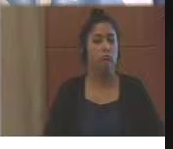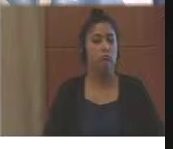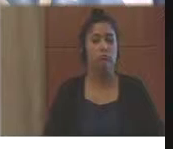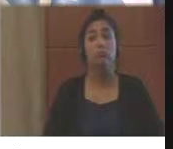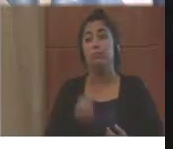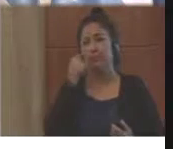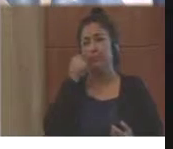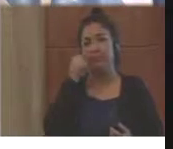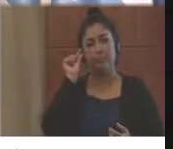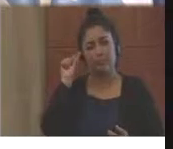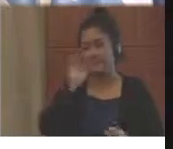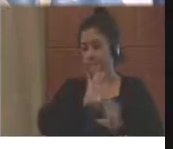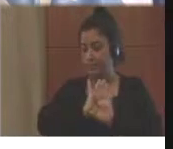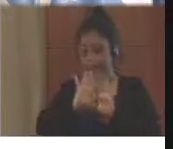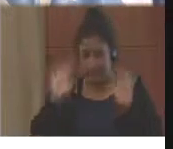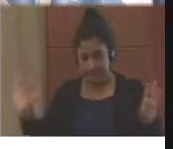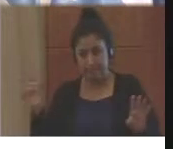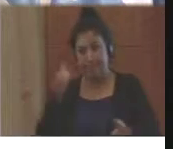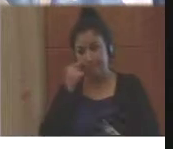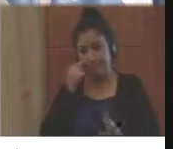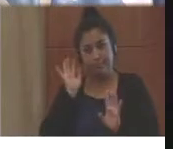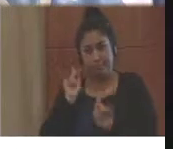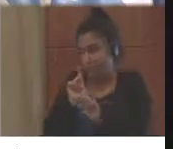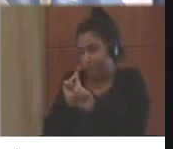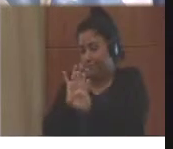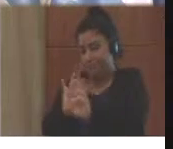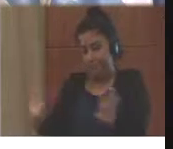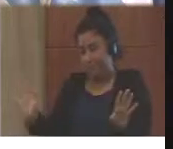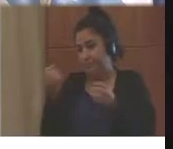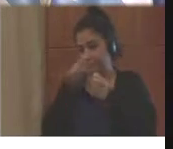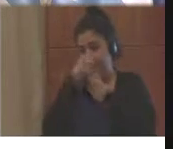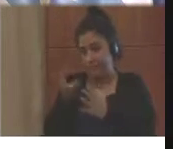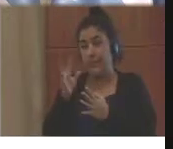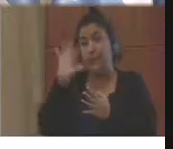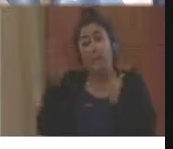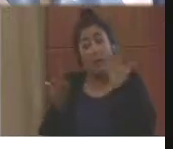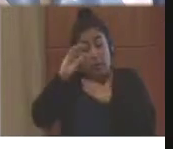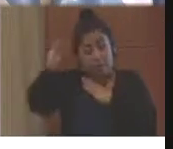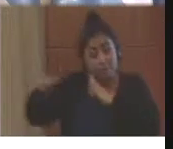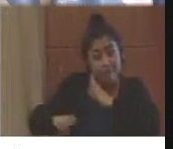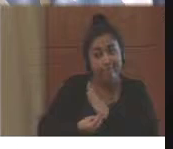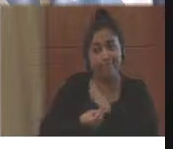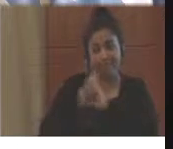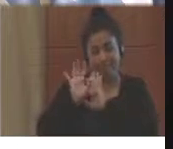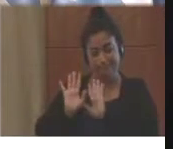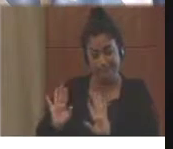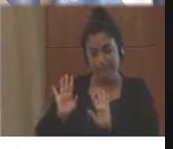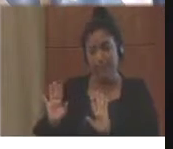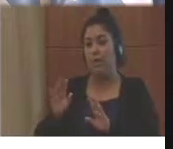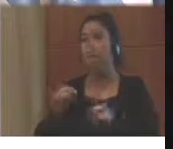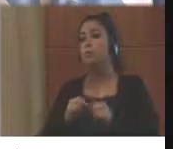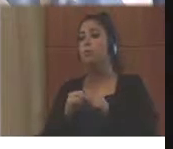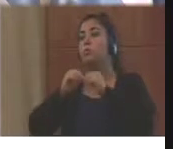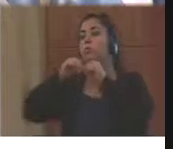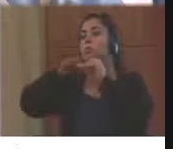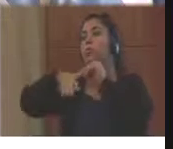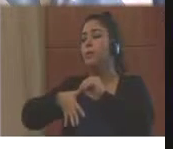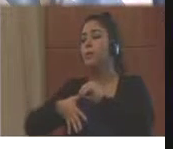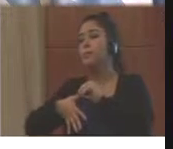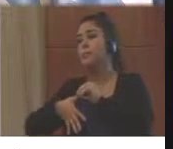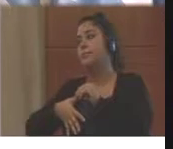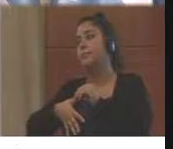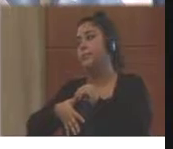we just have one observation, very small observation, with regard to including in number